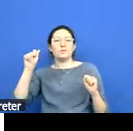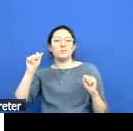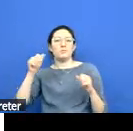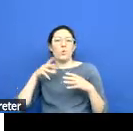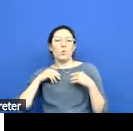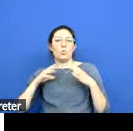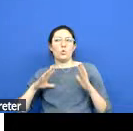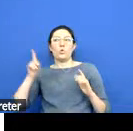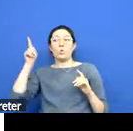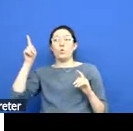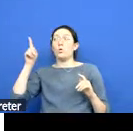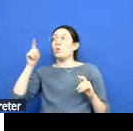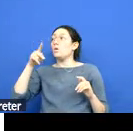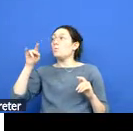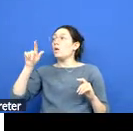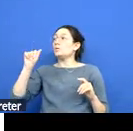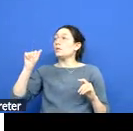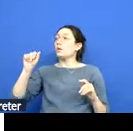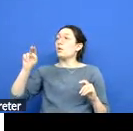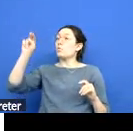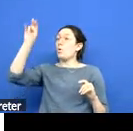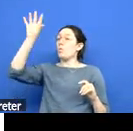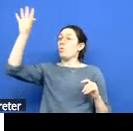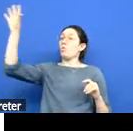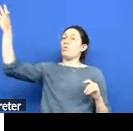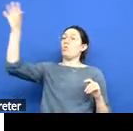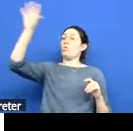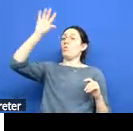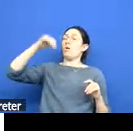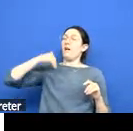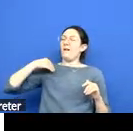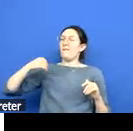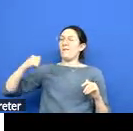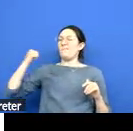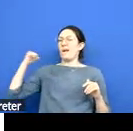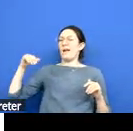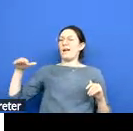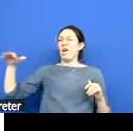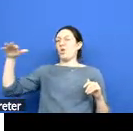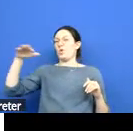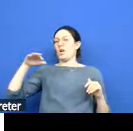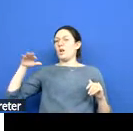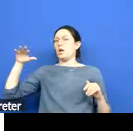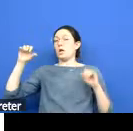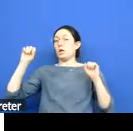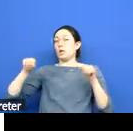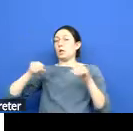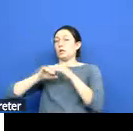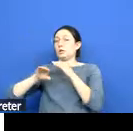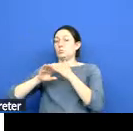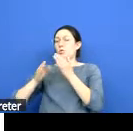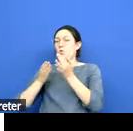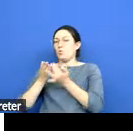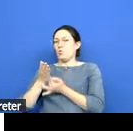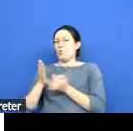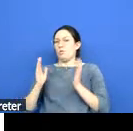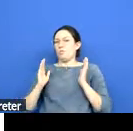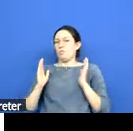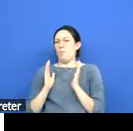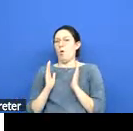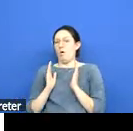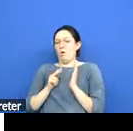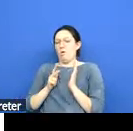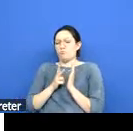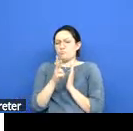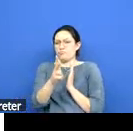the plaza to the north of this, there's a back part of that plaza that's only accessible down a narrow lane.